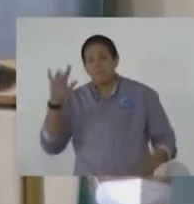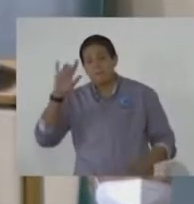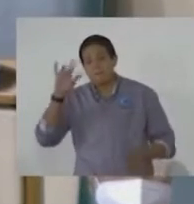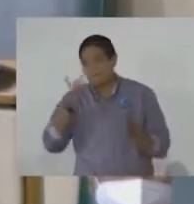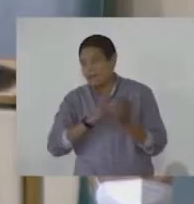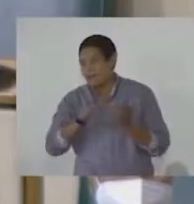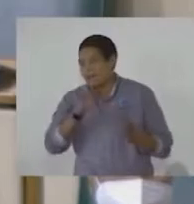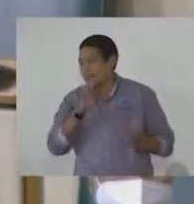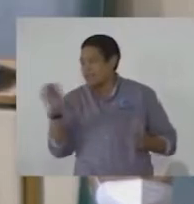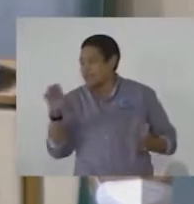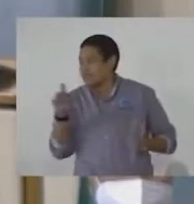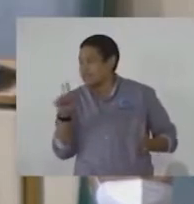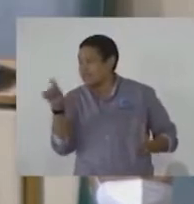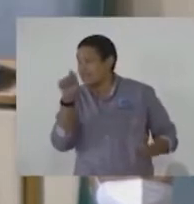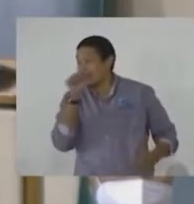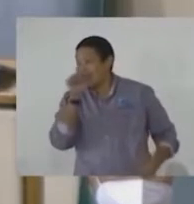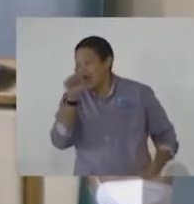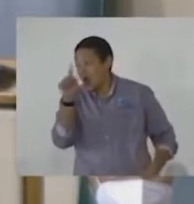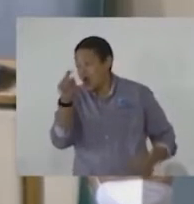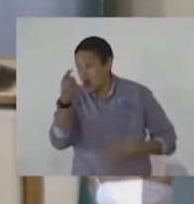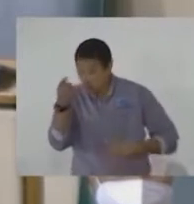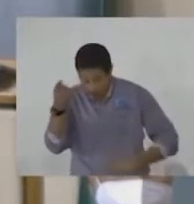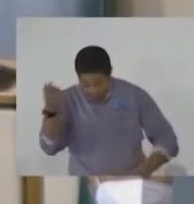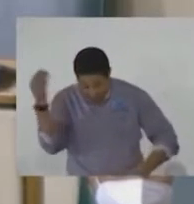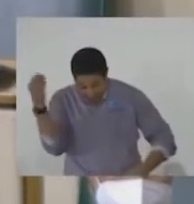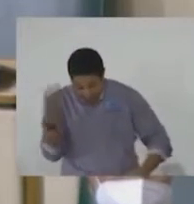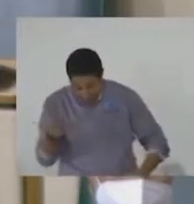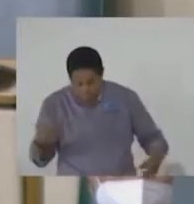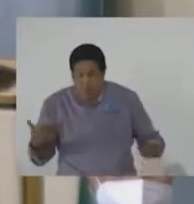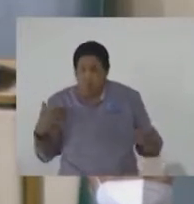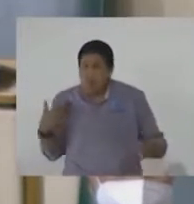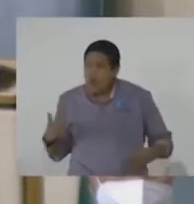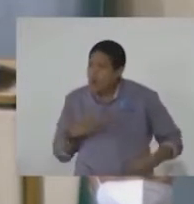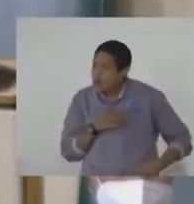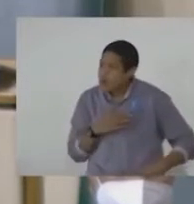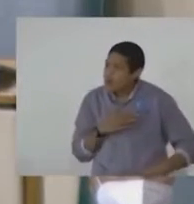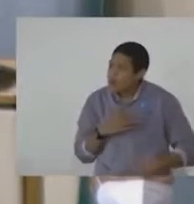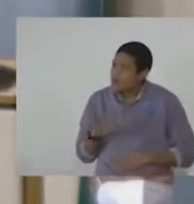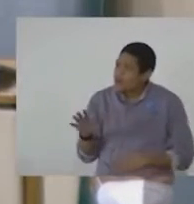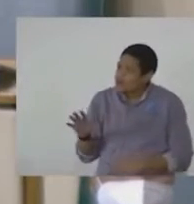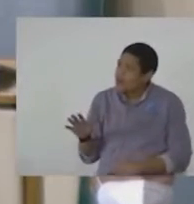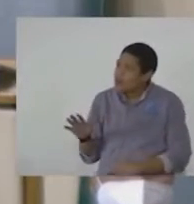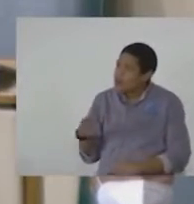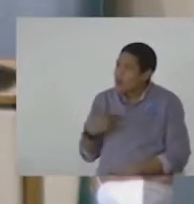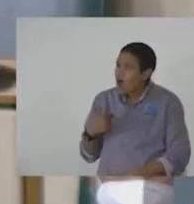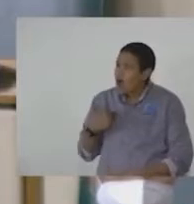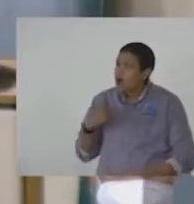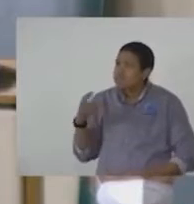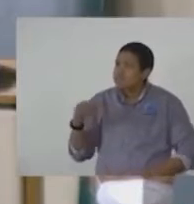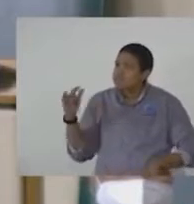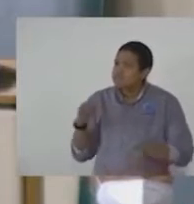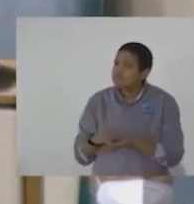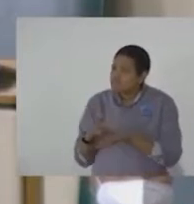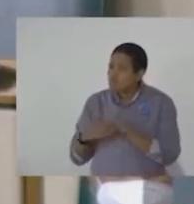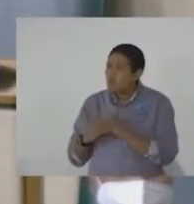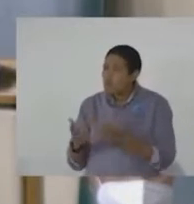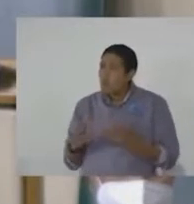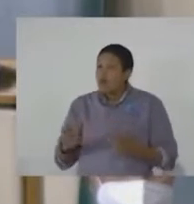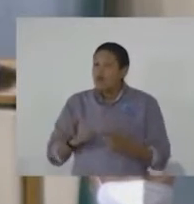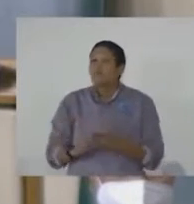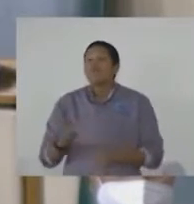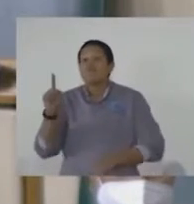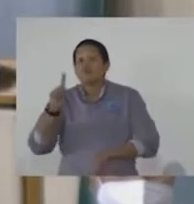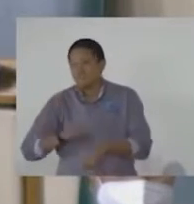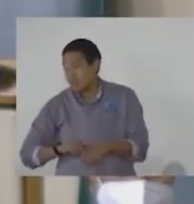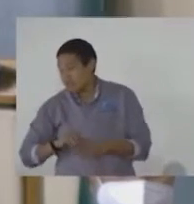East, they not only gave the undertaking, but they actually, for the first time in